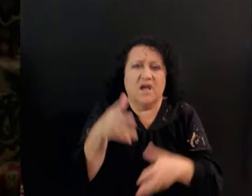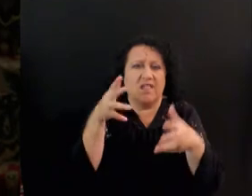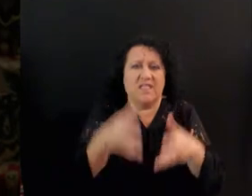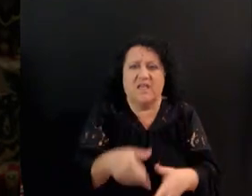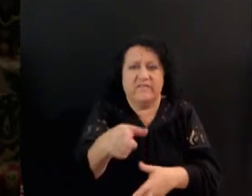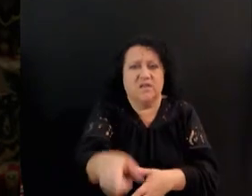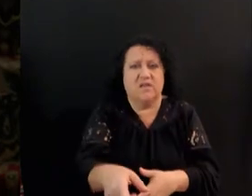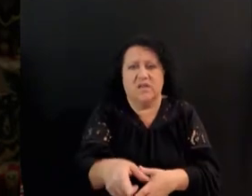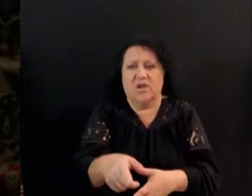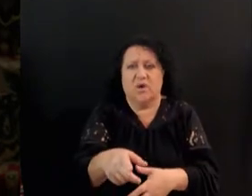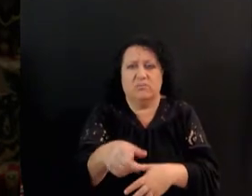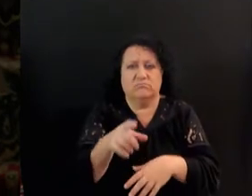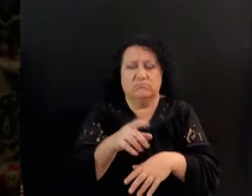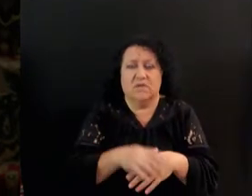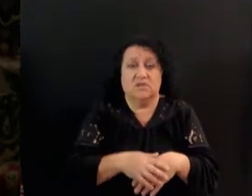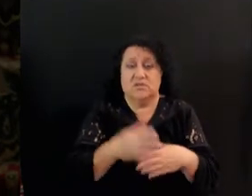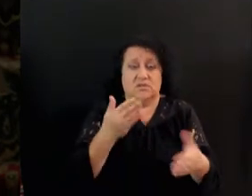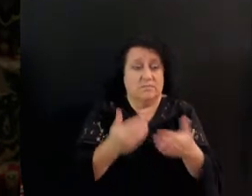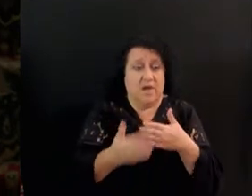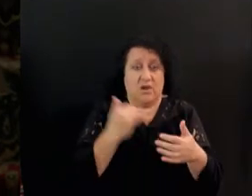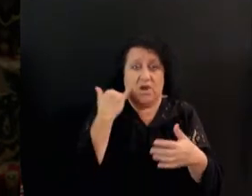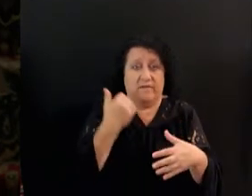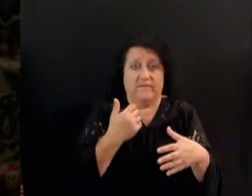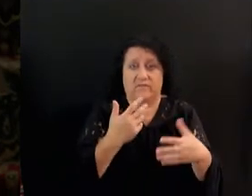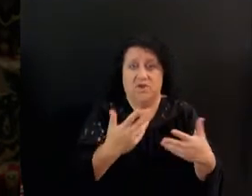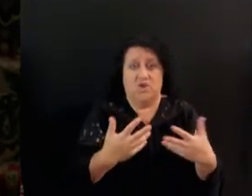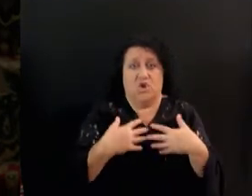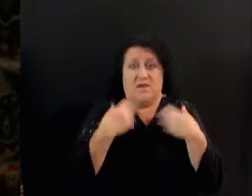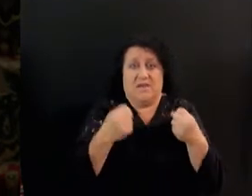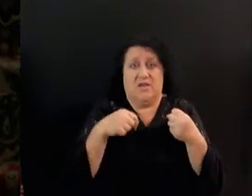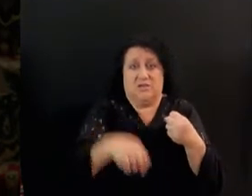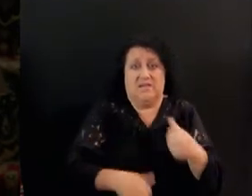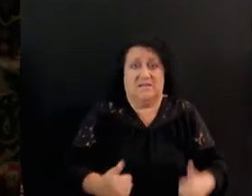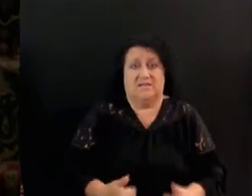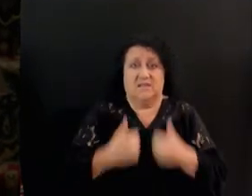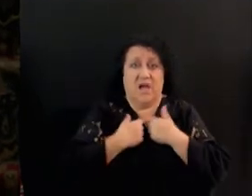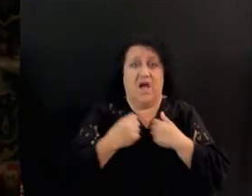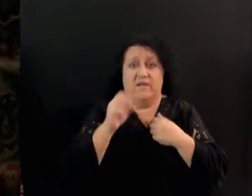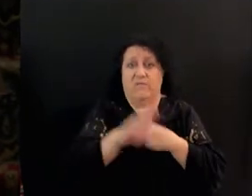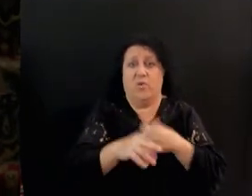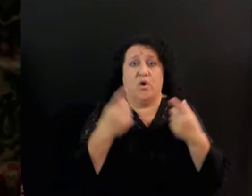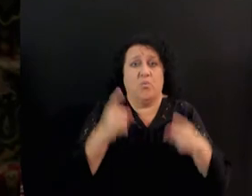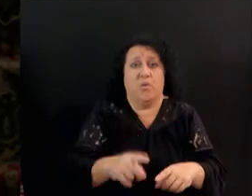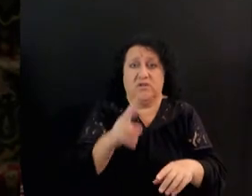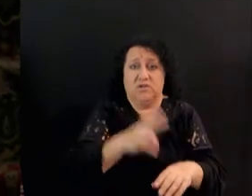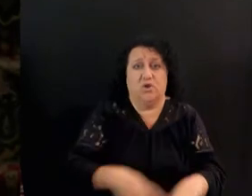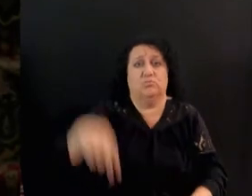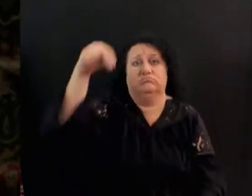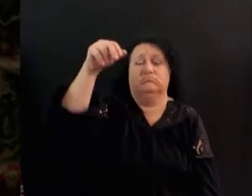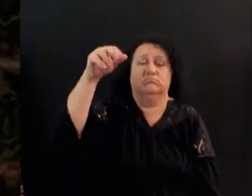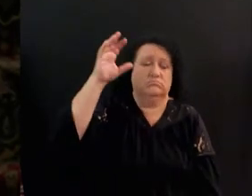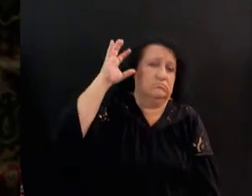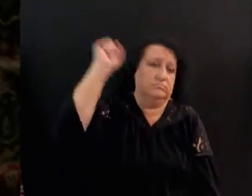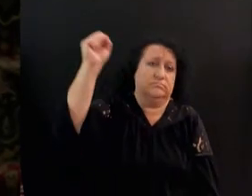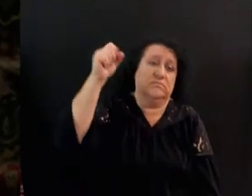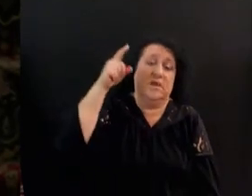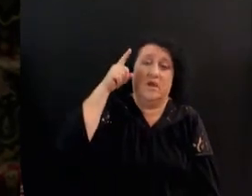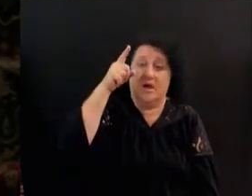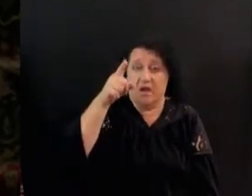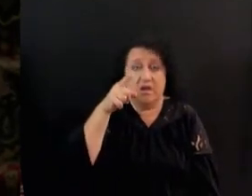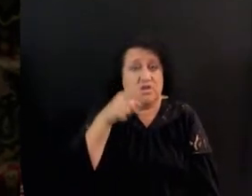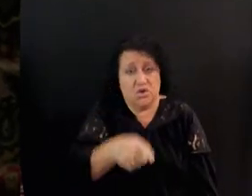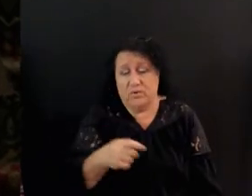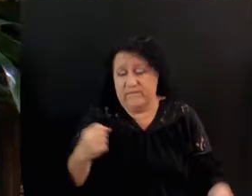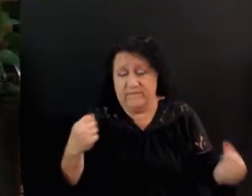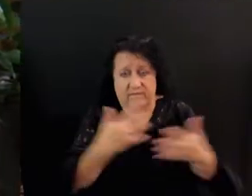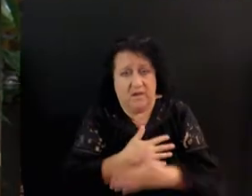this life or brought into eternal life with him on the other side of the valley, either way, I have nothing to fear. And in a world that is crippled